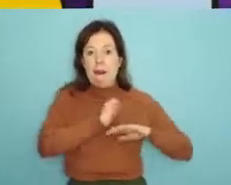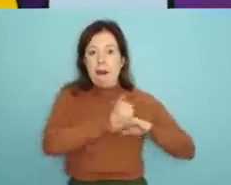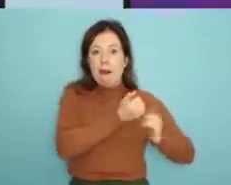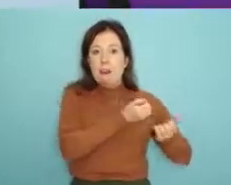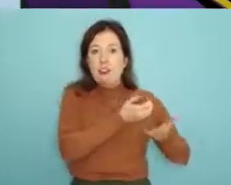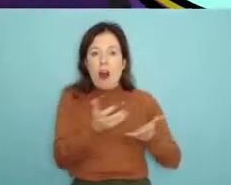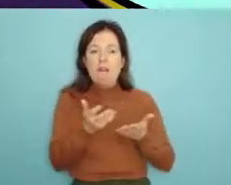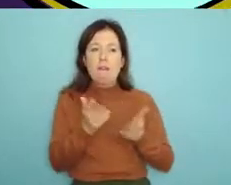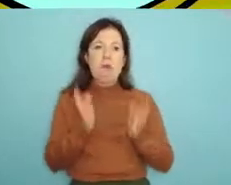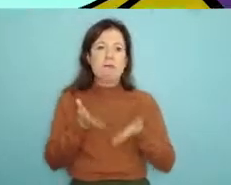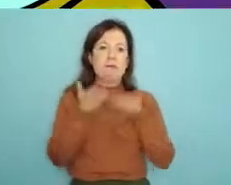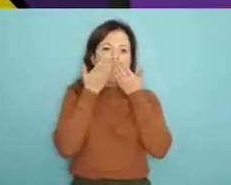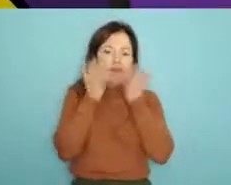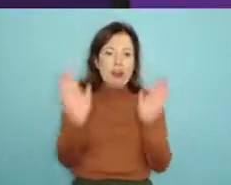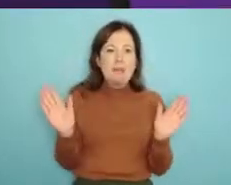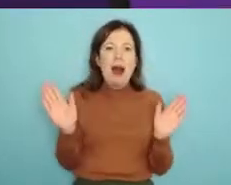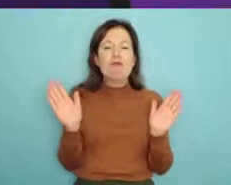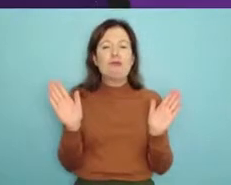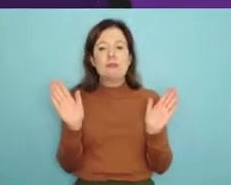transparent,